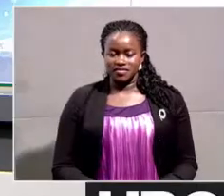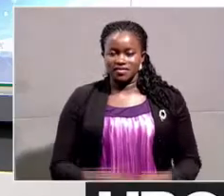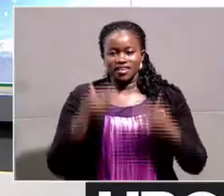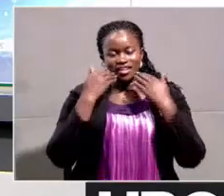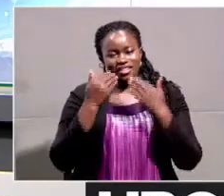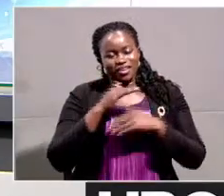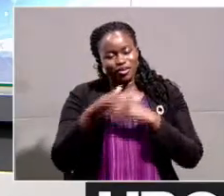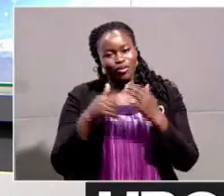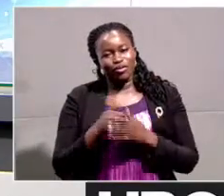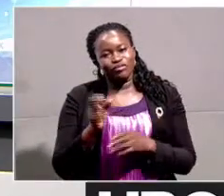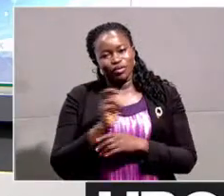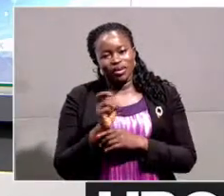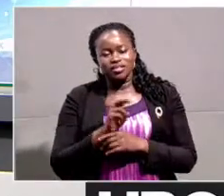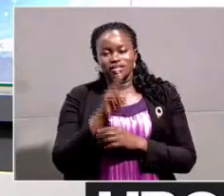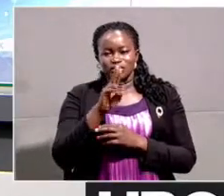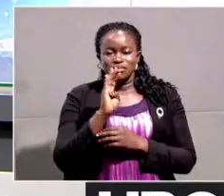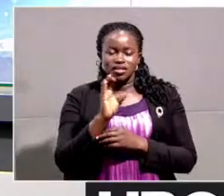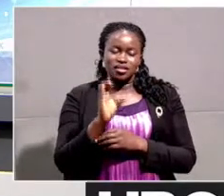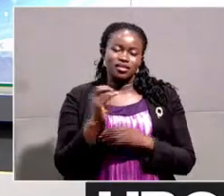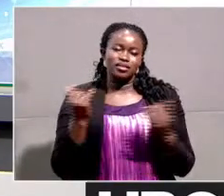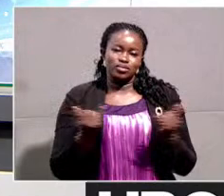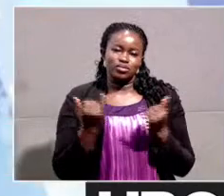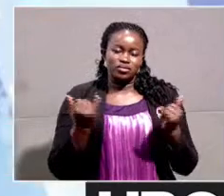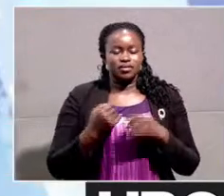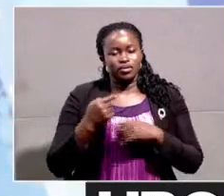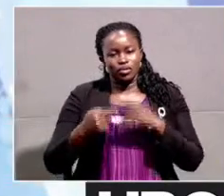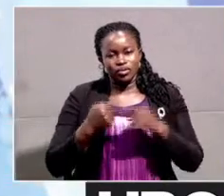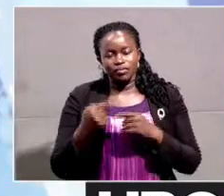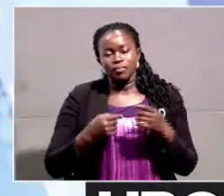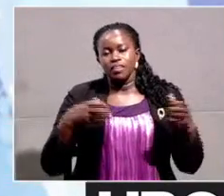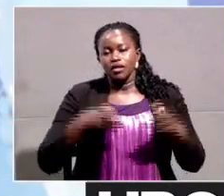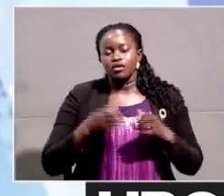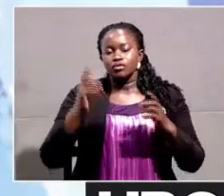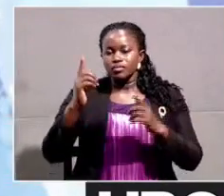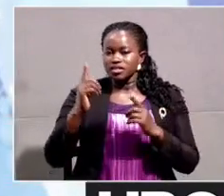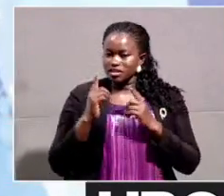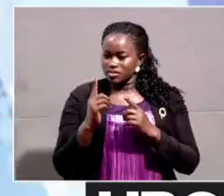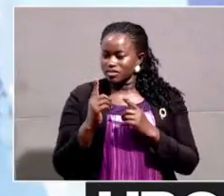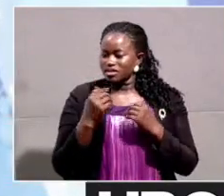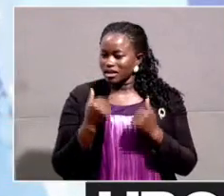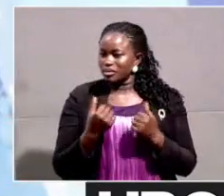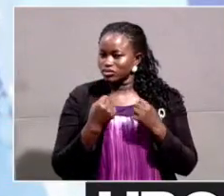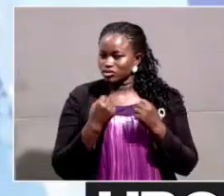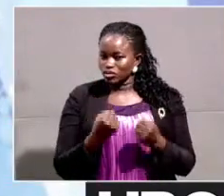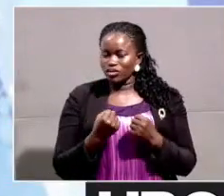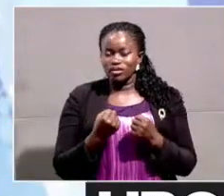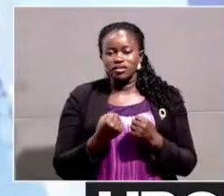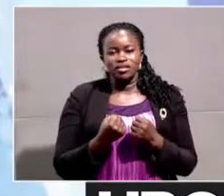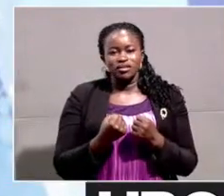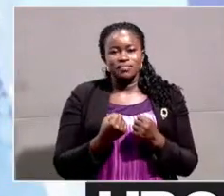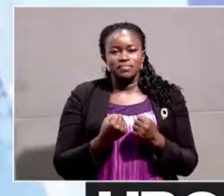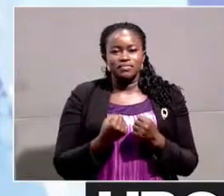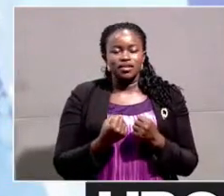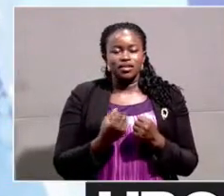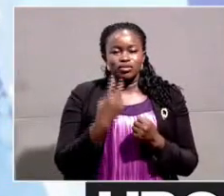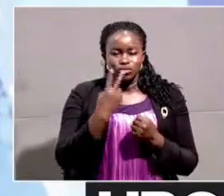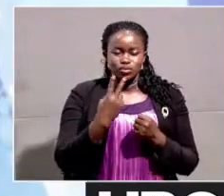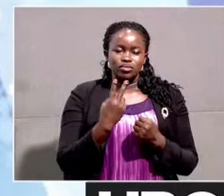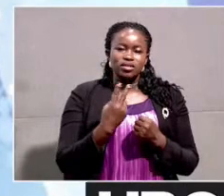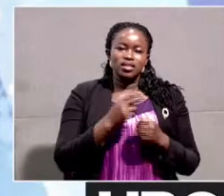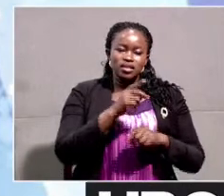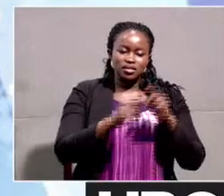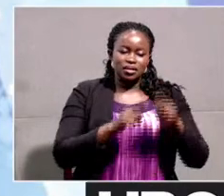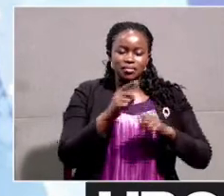Thank you so much for watching. It's UBC News tonight. Security has been tightened in the two sitting examination centers in